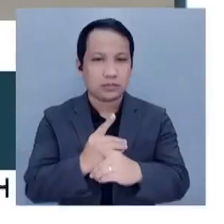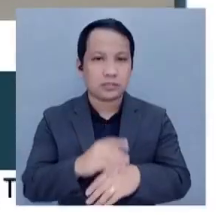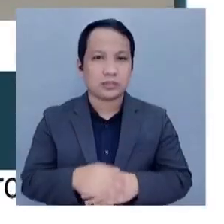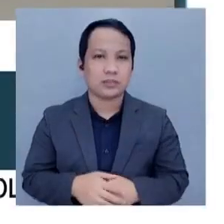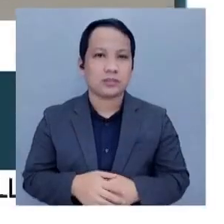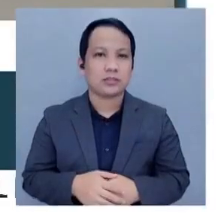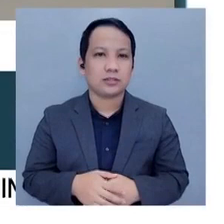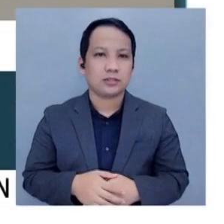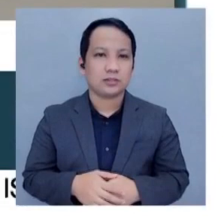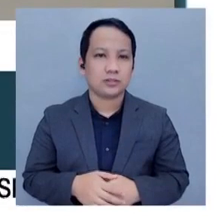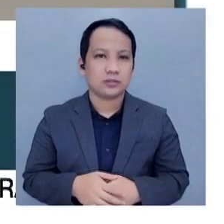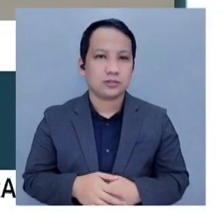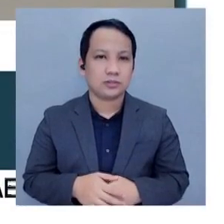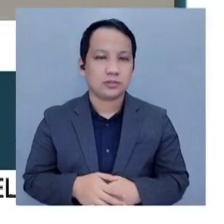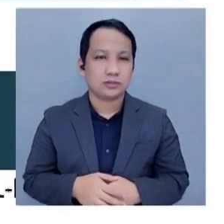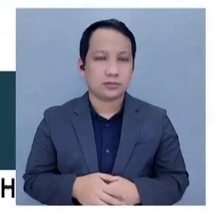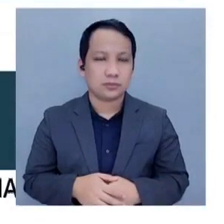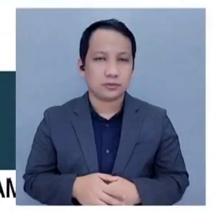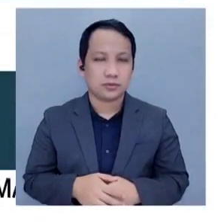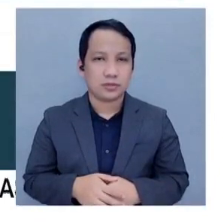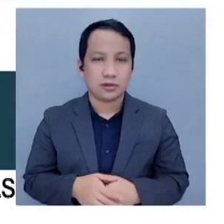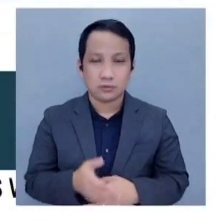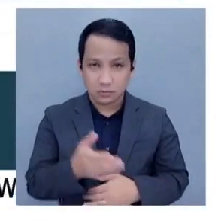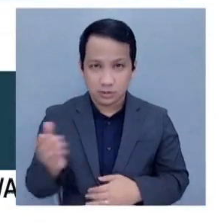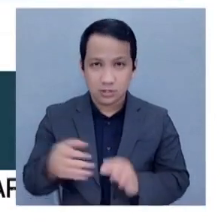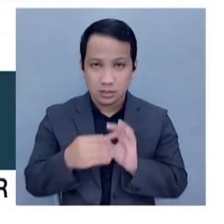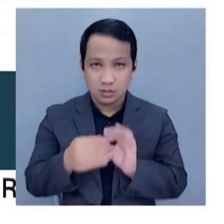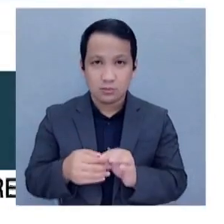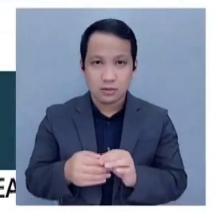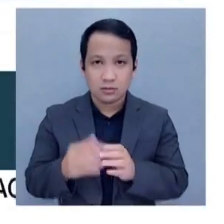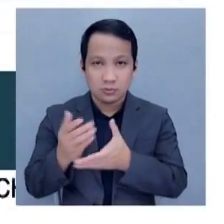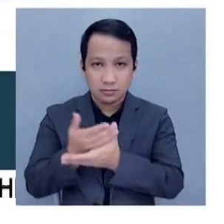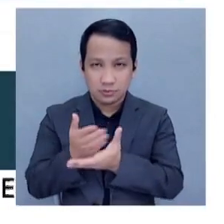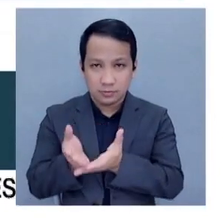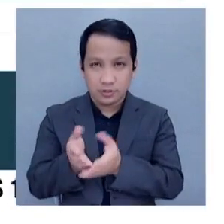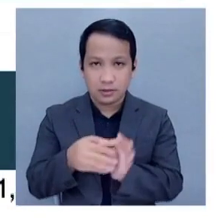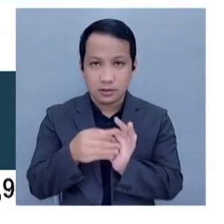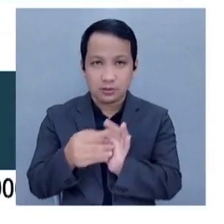You know, we're reallocating it to